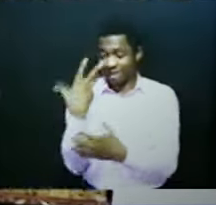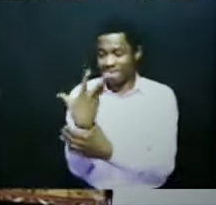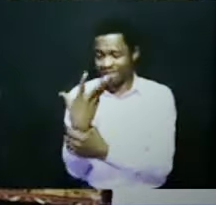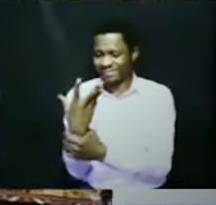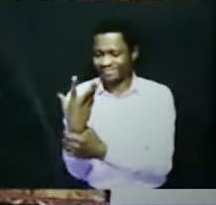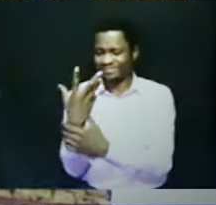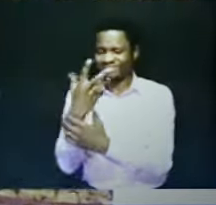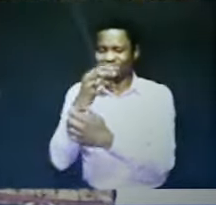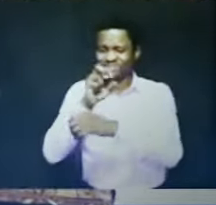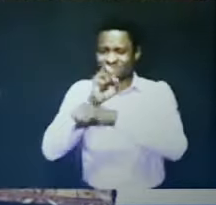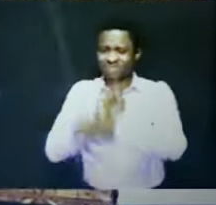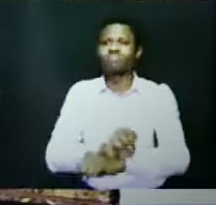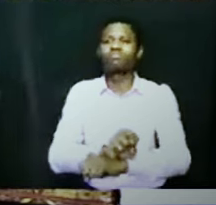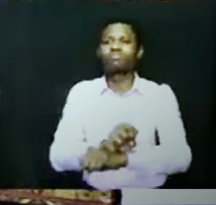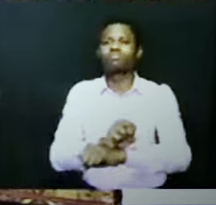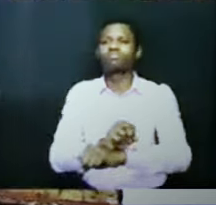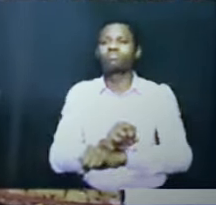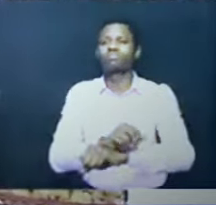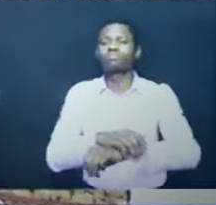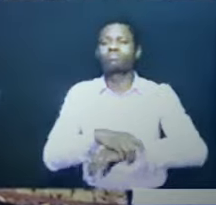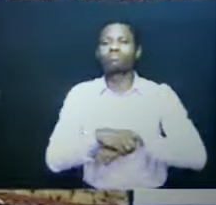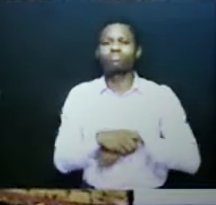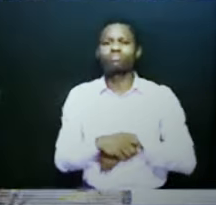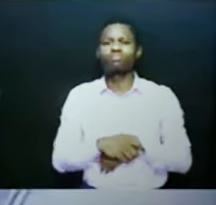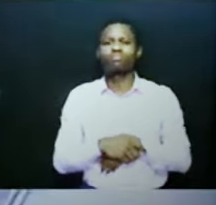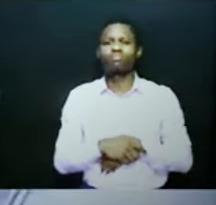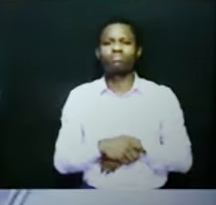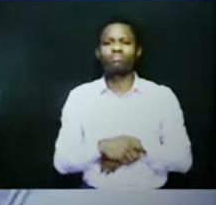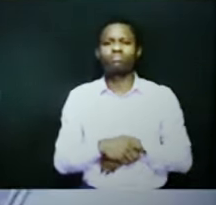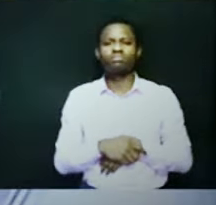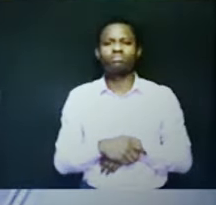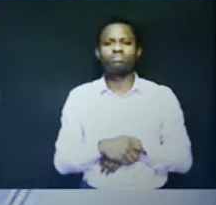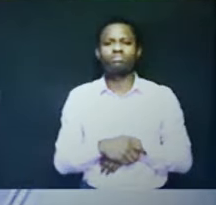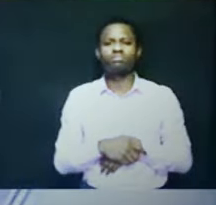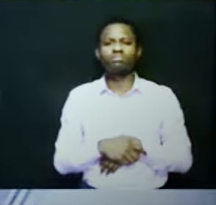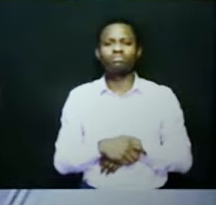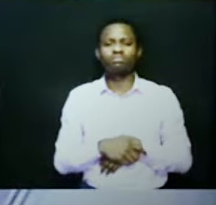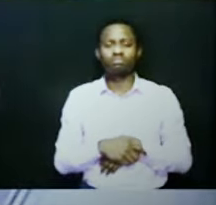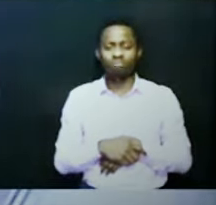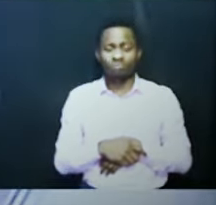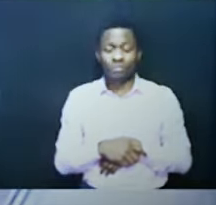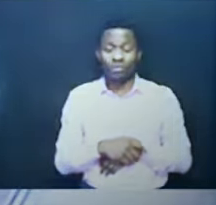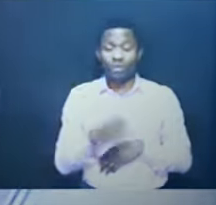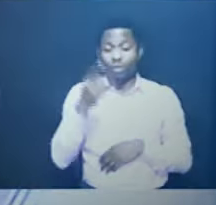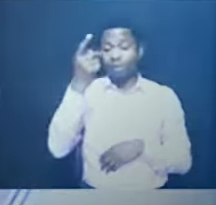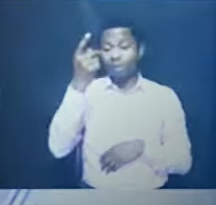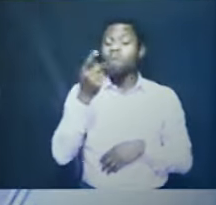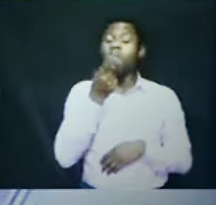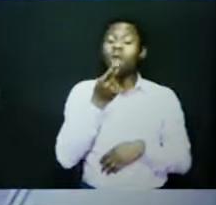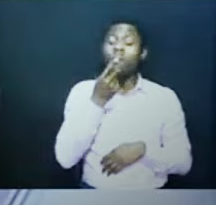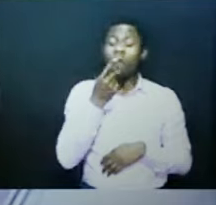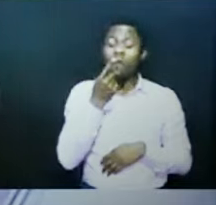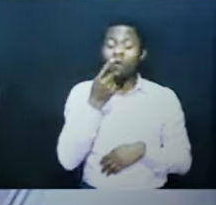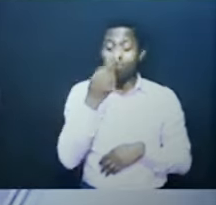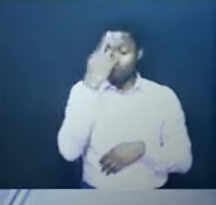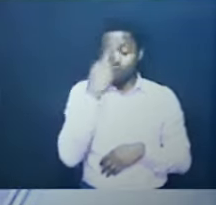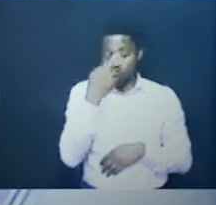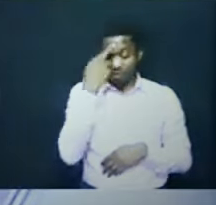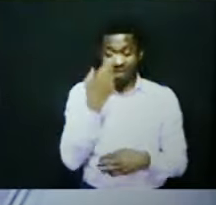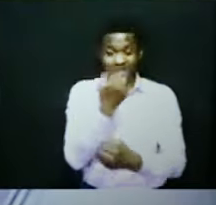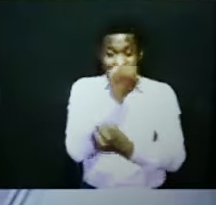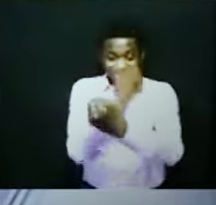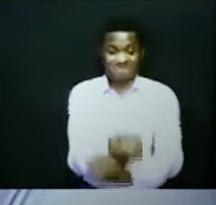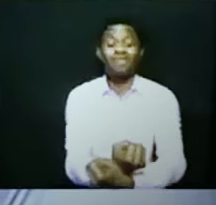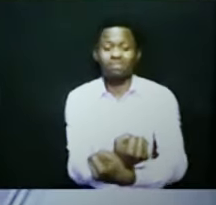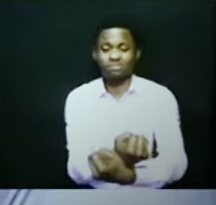si nia Roman for agidie no mu eden. Now he has been arrested by the Romans. Roman for